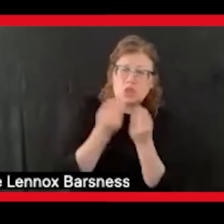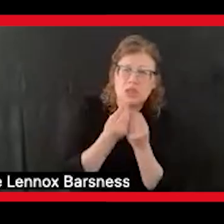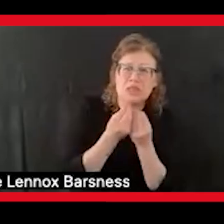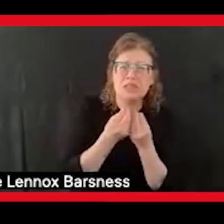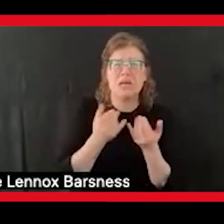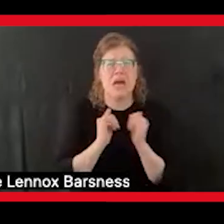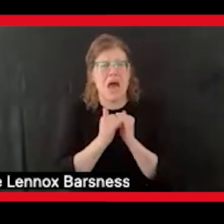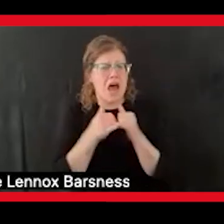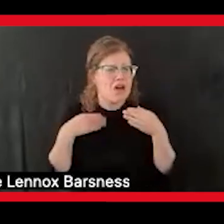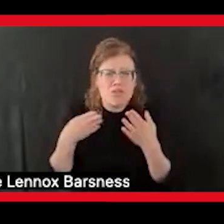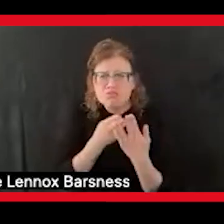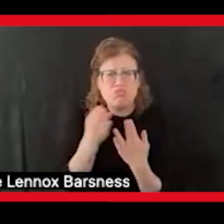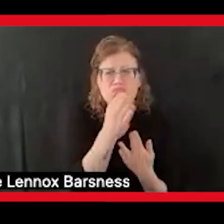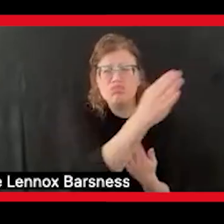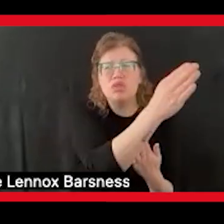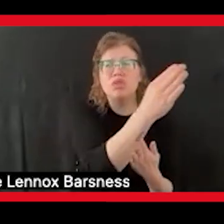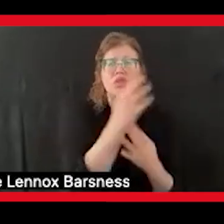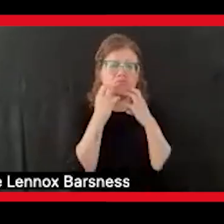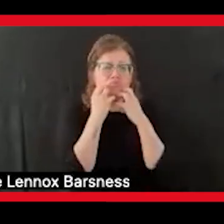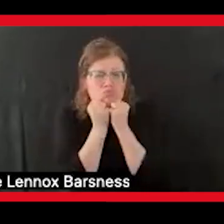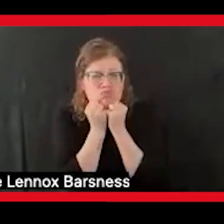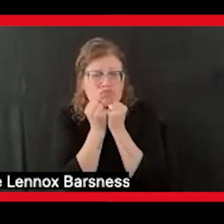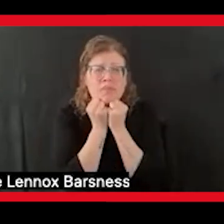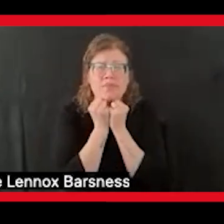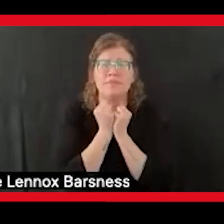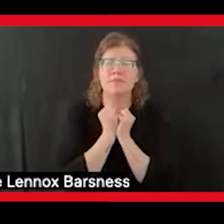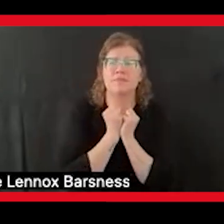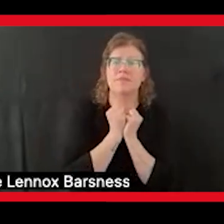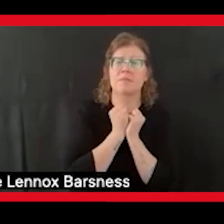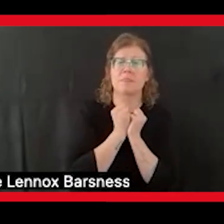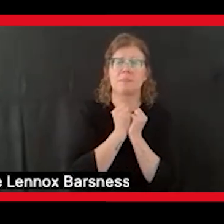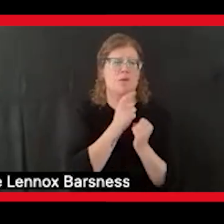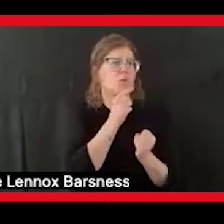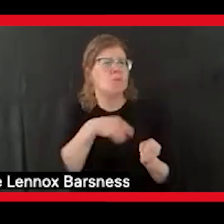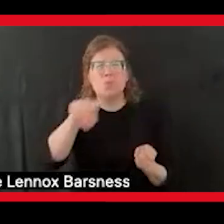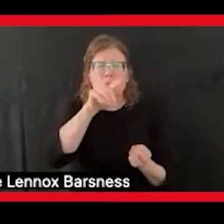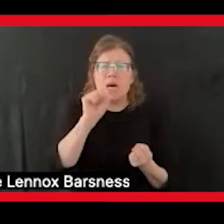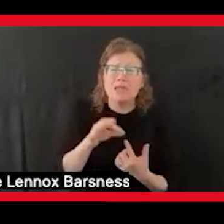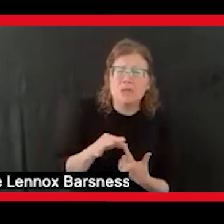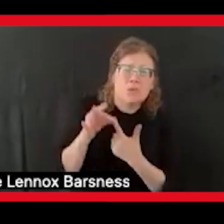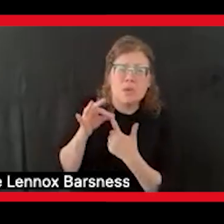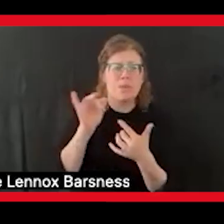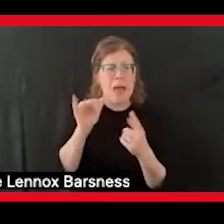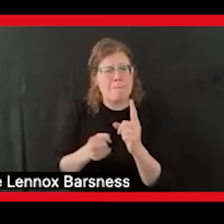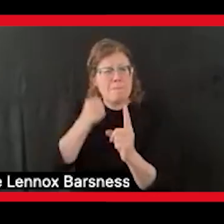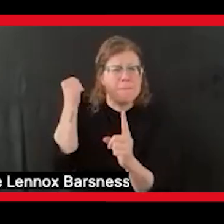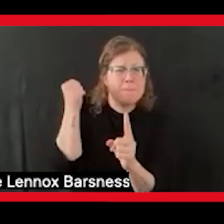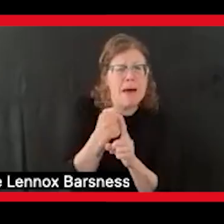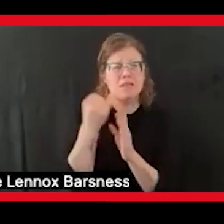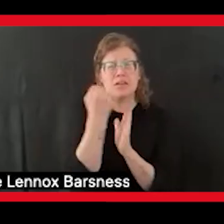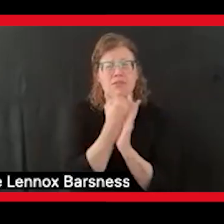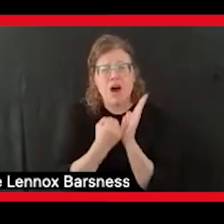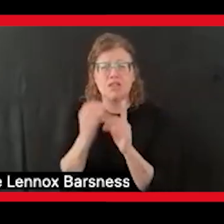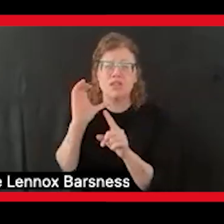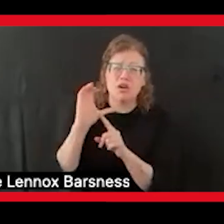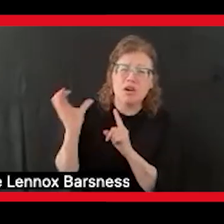preserving unique and impactful art, culture, creative practices that enrich our lives. And I